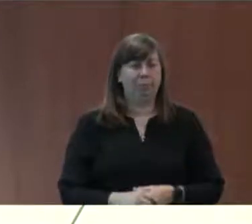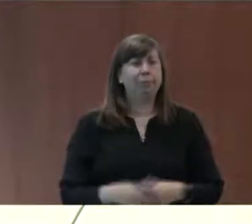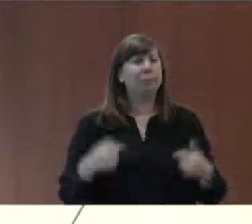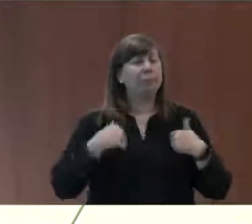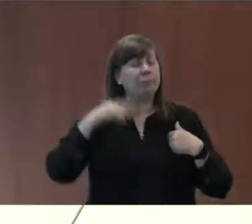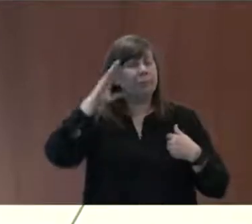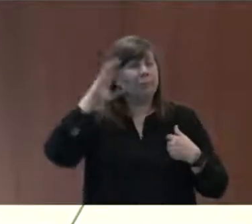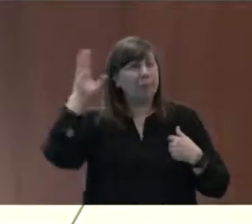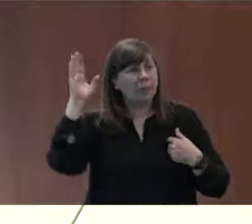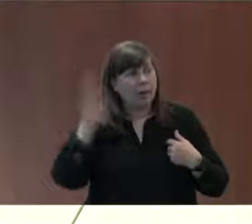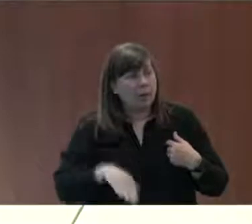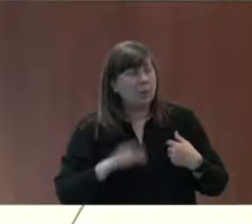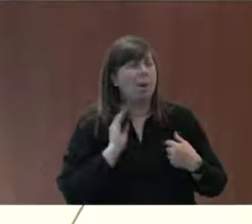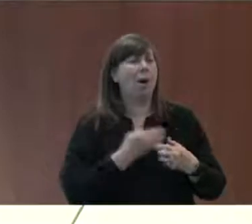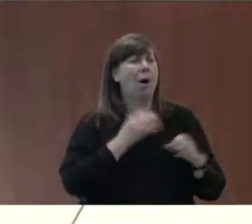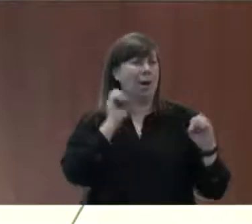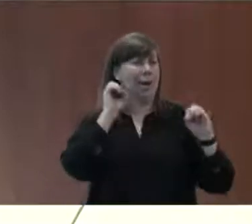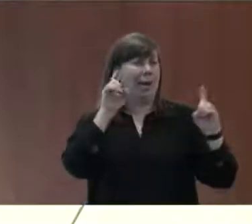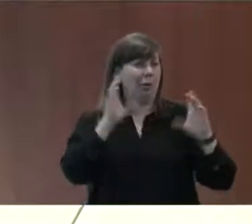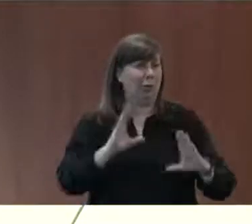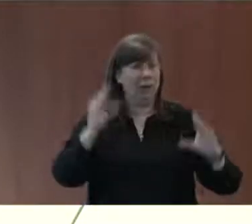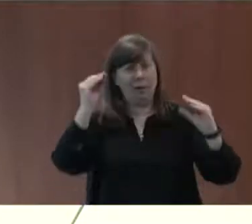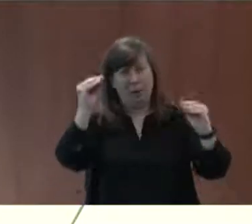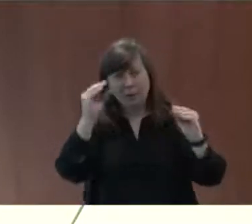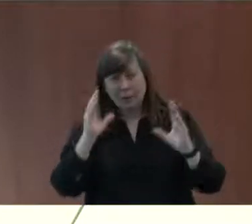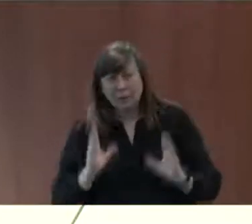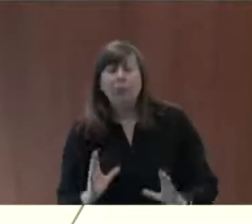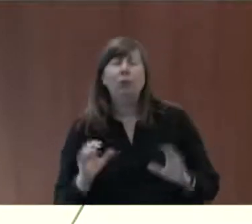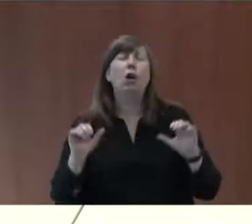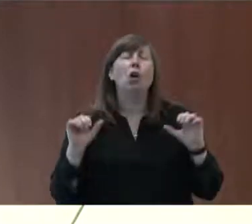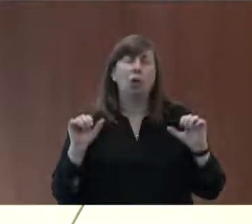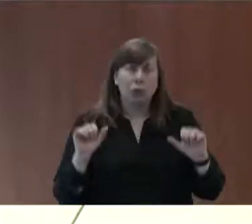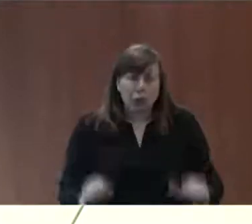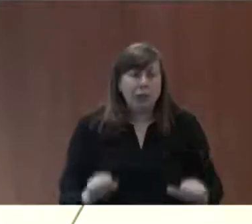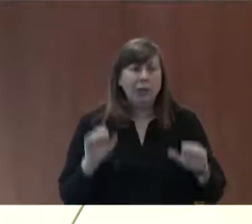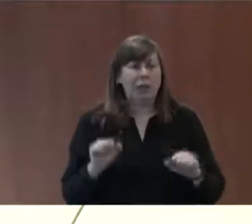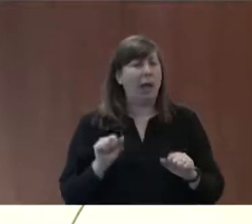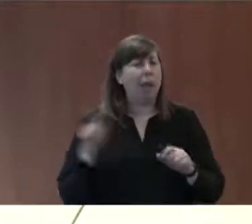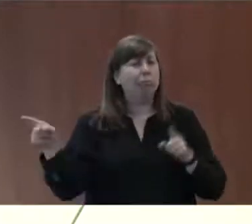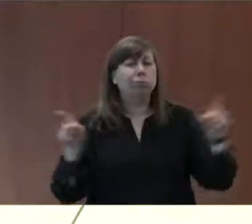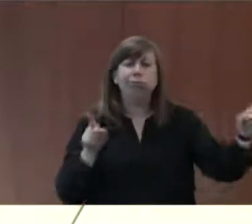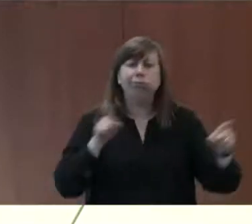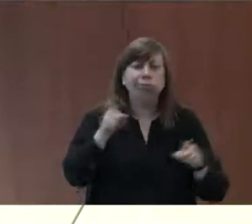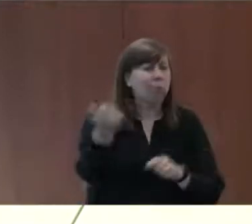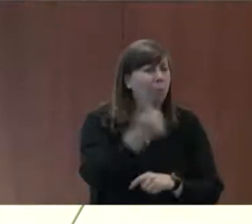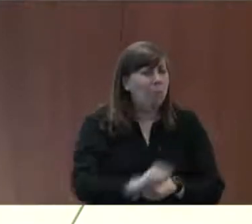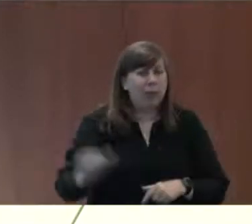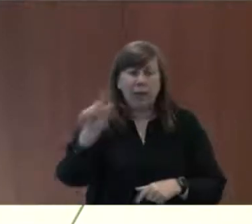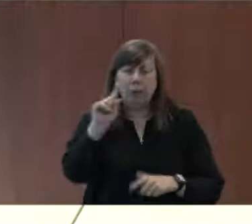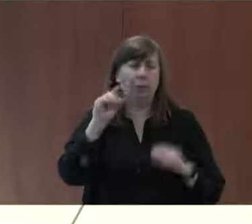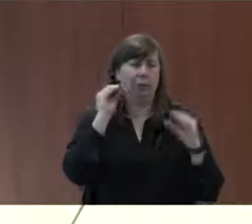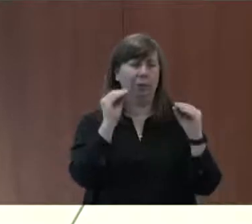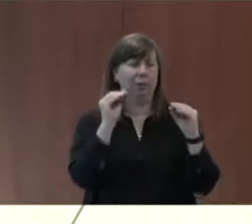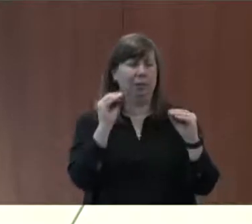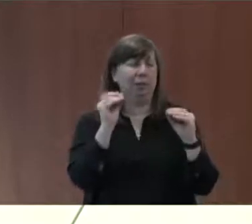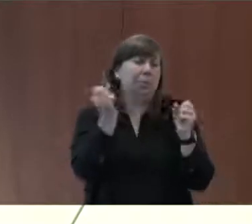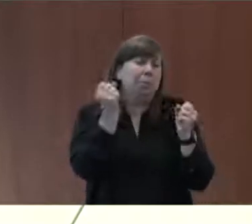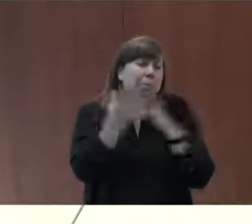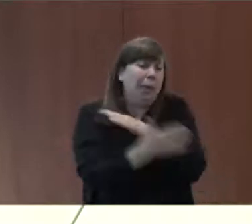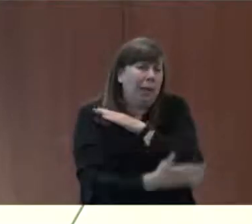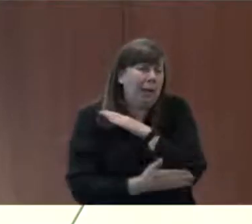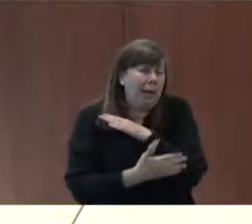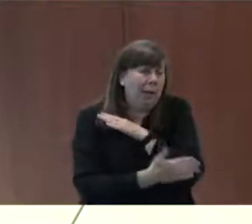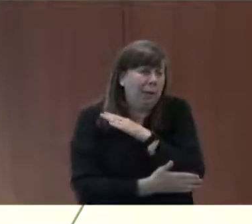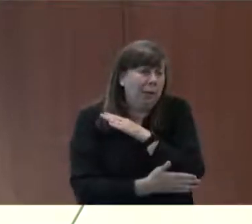I know that our educators, our teachers, could and can go anywhere to teach. And in many